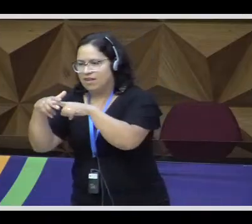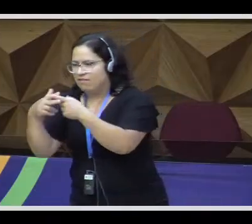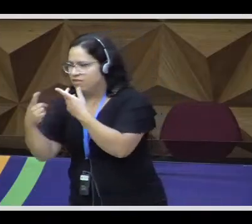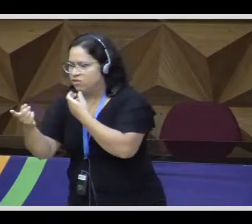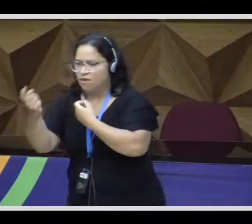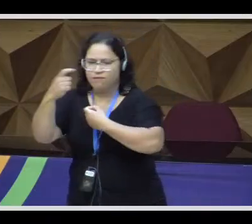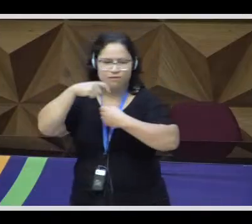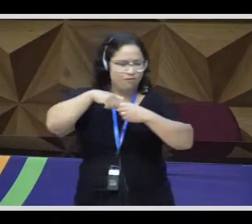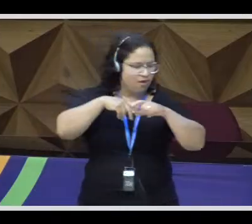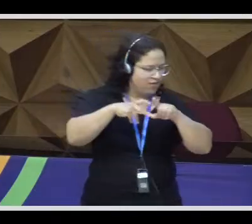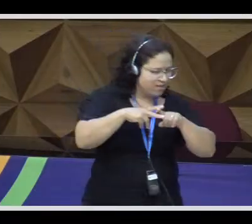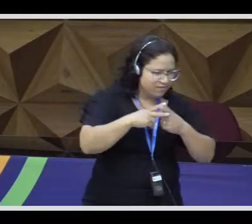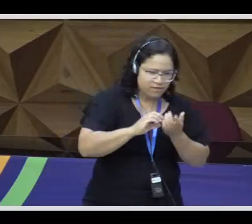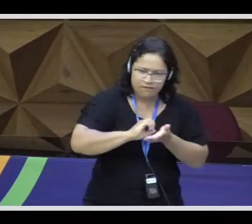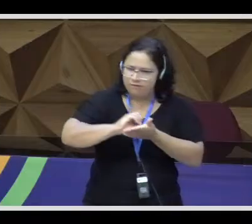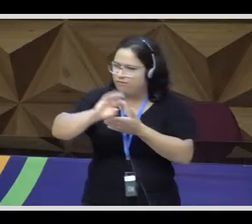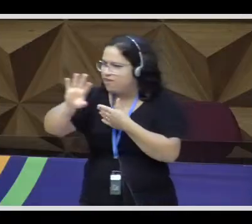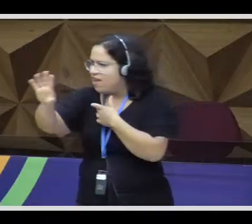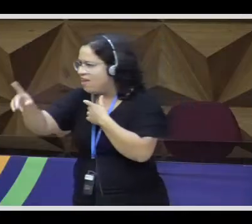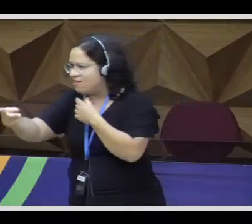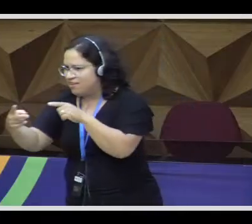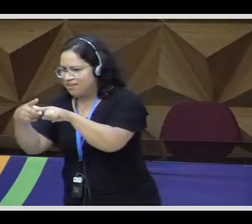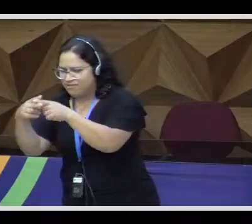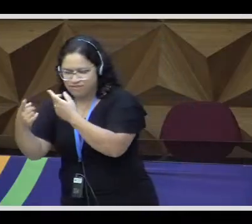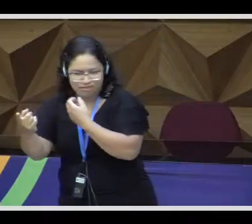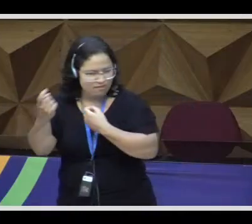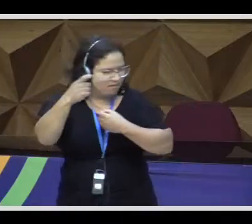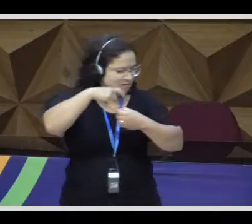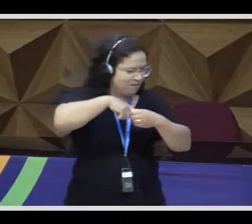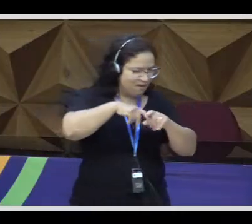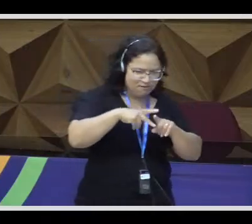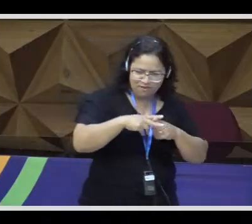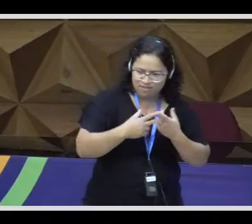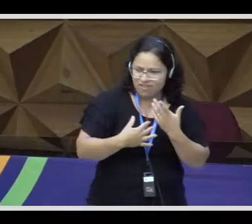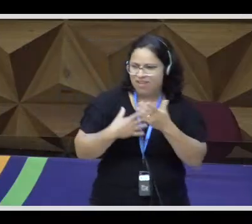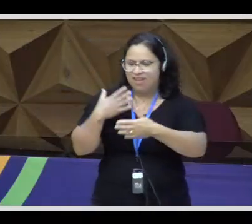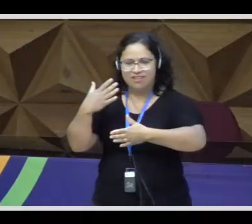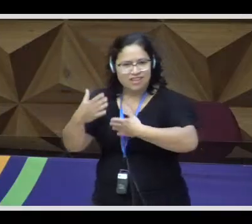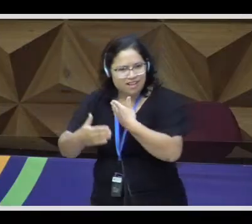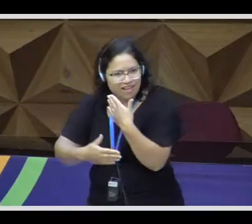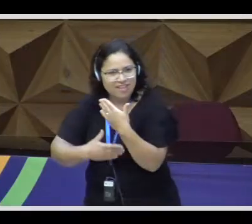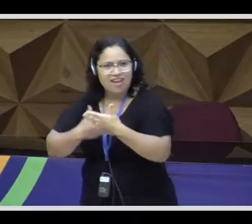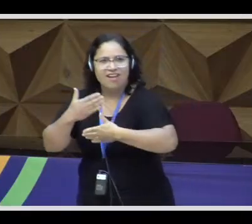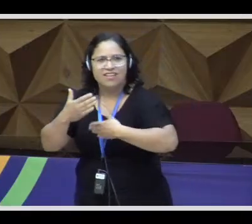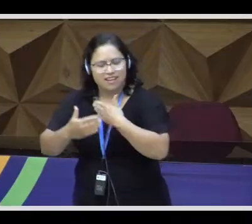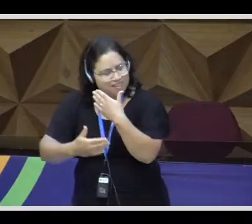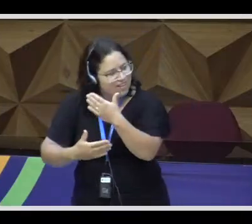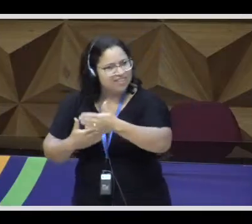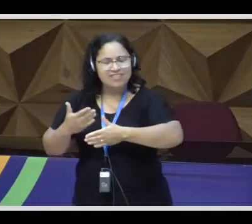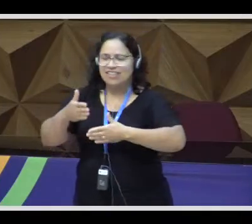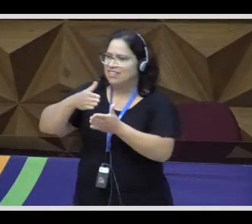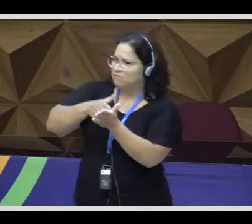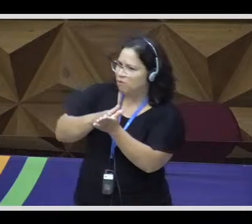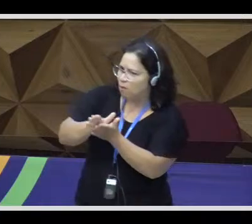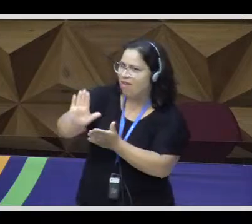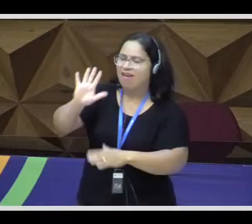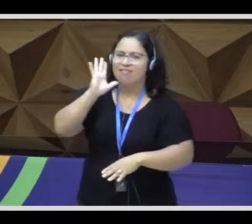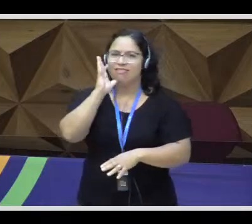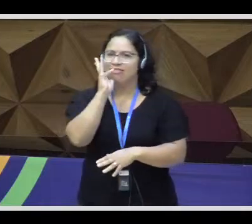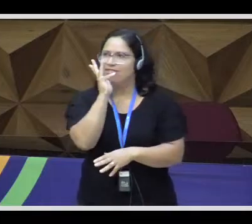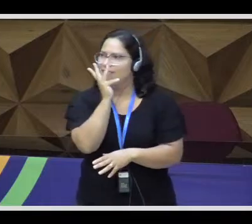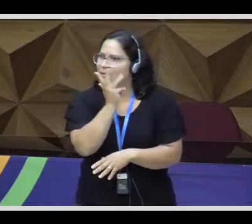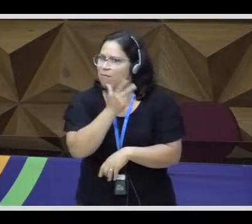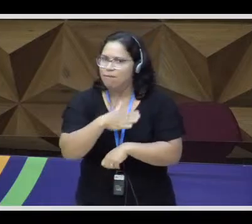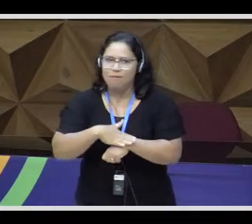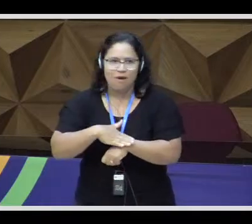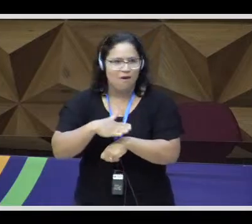you get back, and then you change stuff. And then in order to be published, so it takes so long. And this is